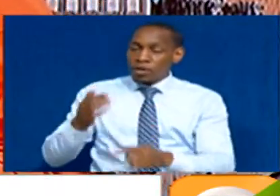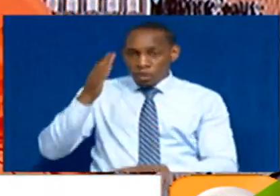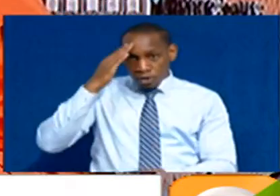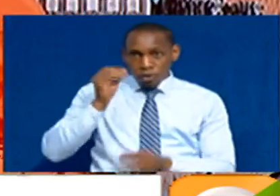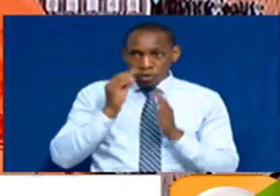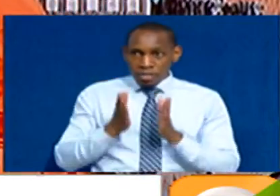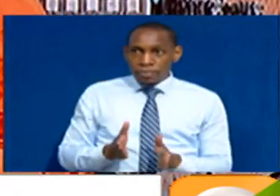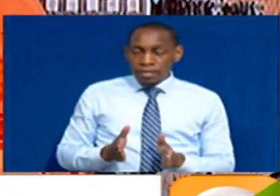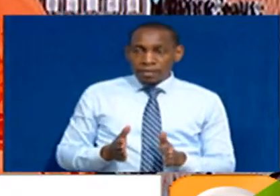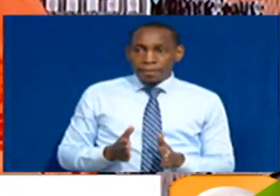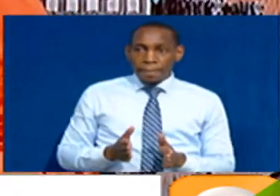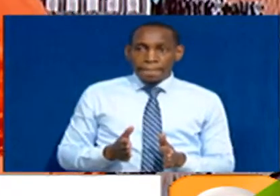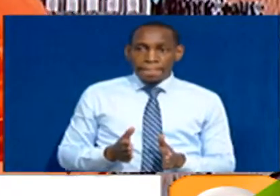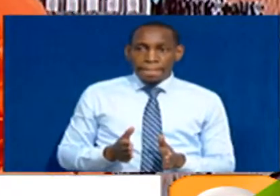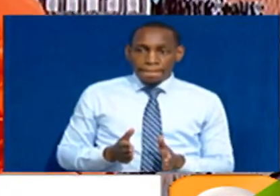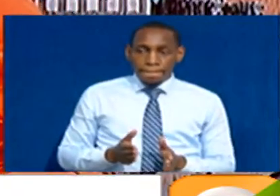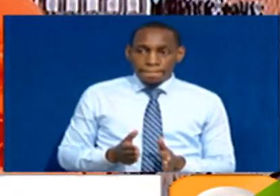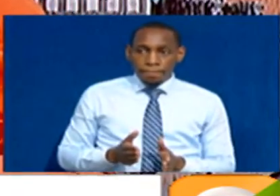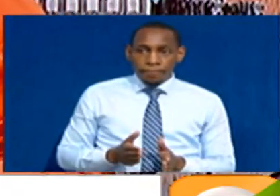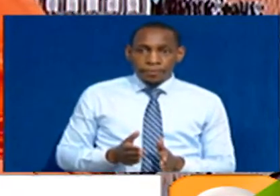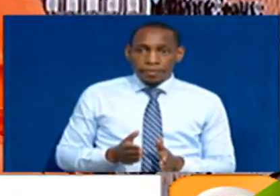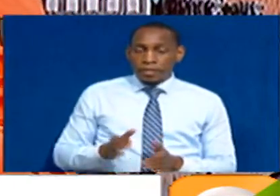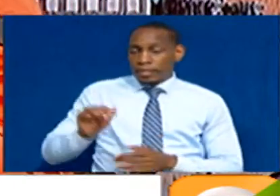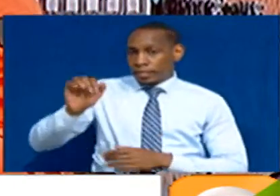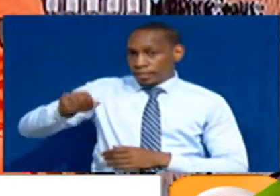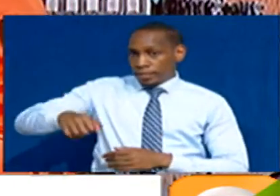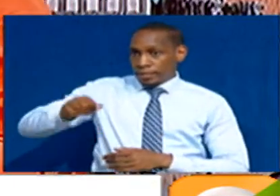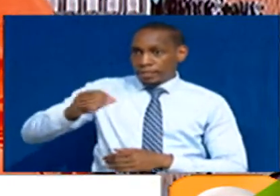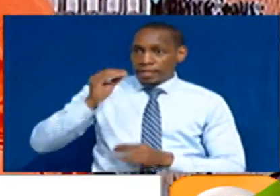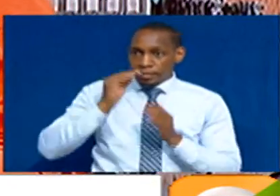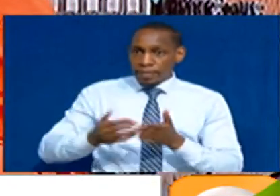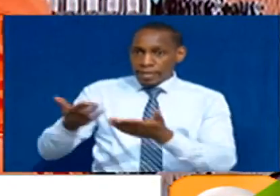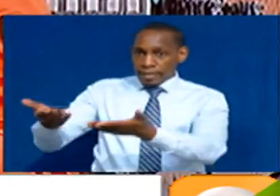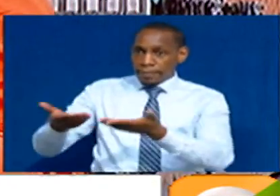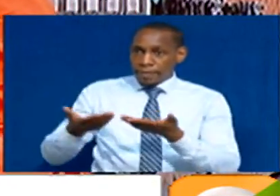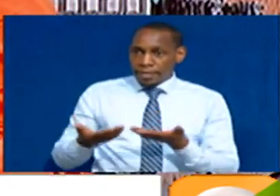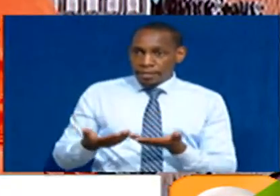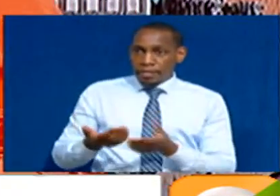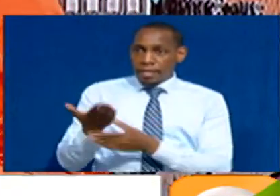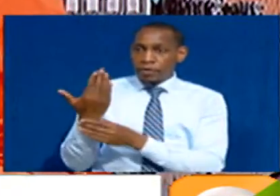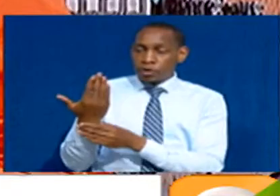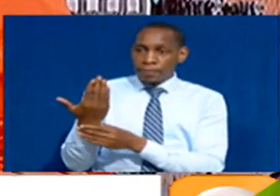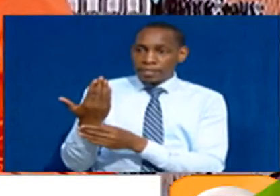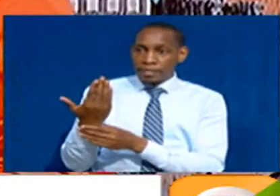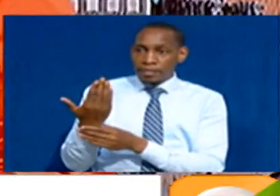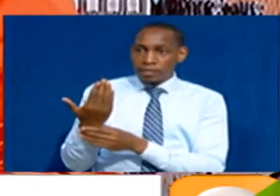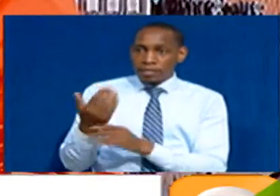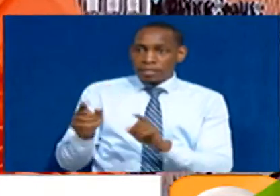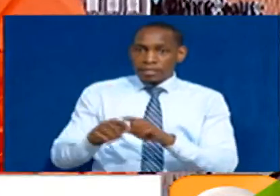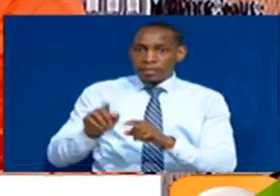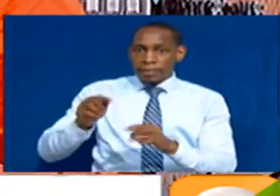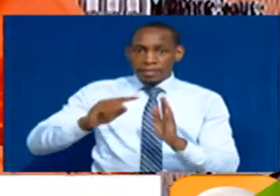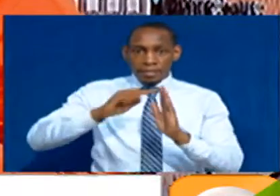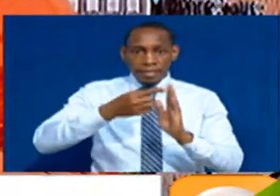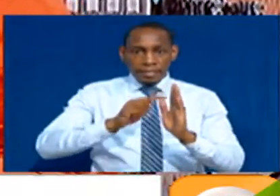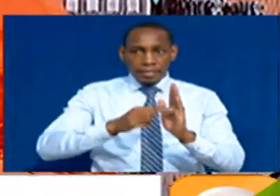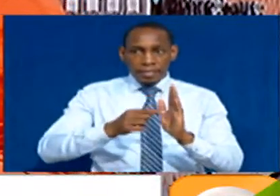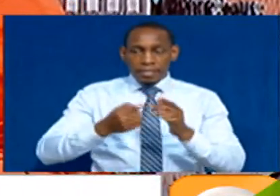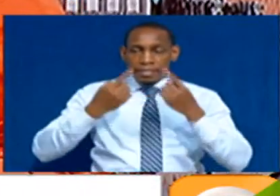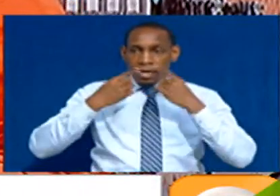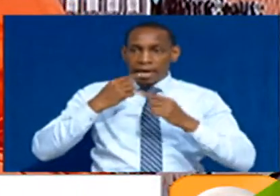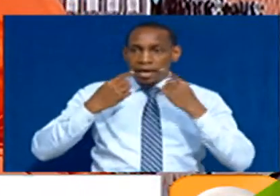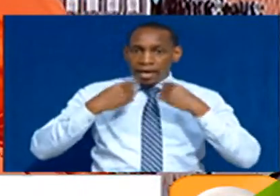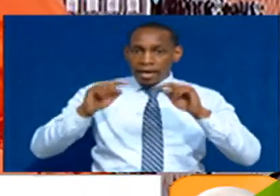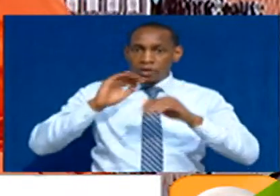the Speaker comes with a public list. Okay. You know, yes, the Speaker comes with a document. We're supposed to list and declare all our